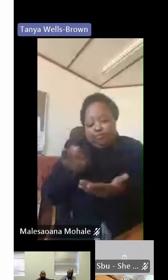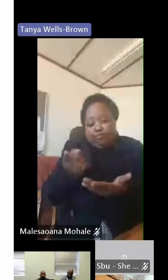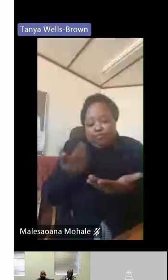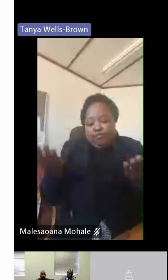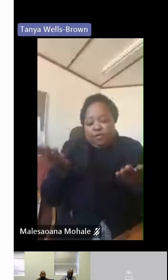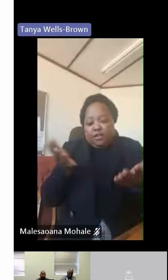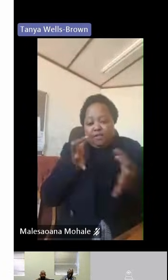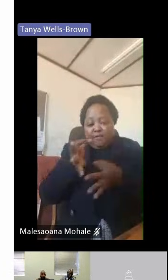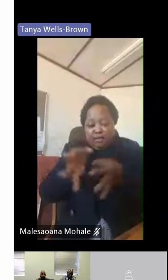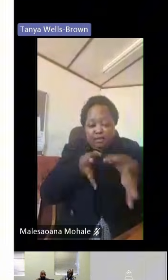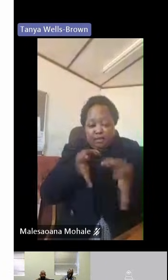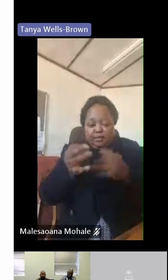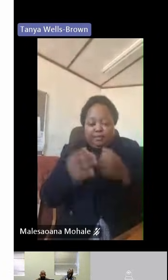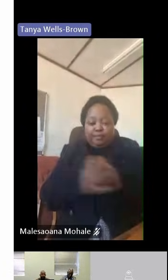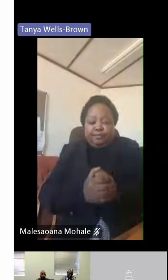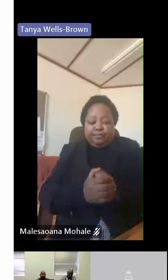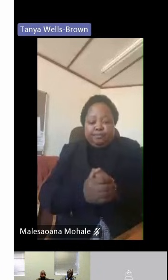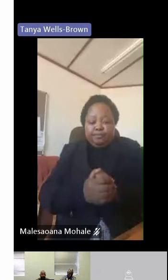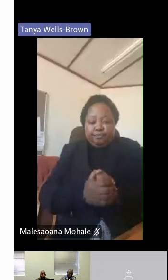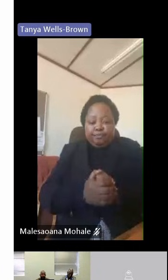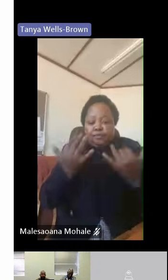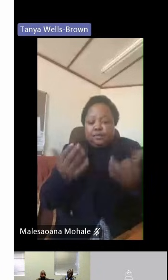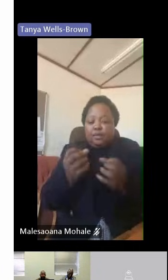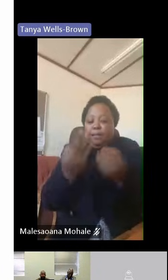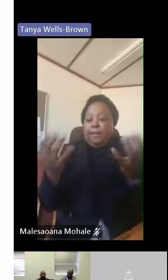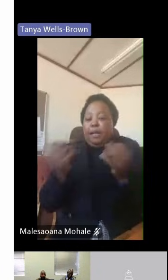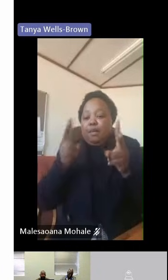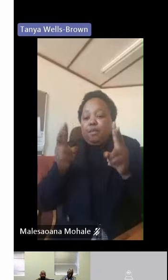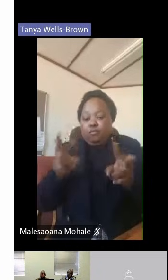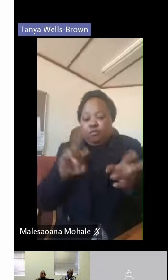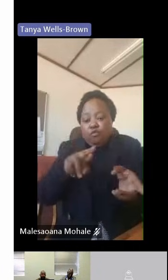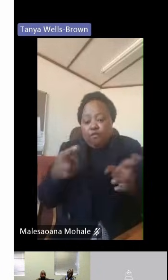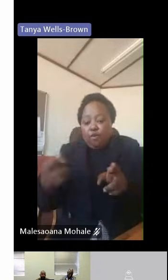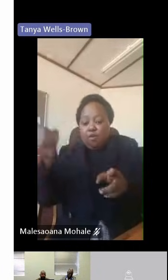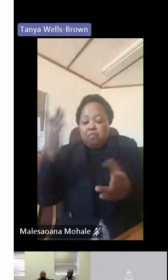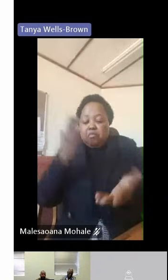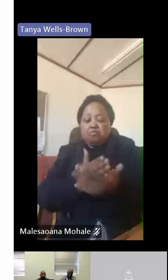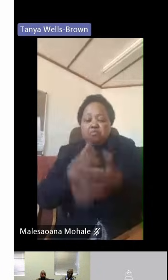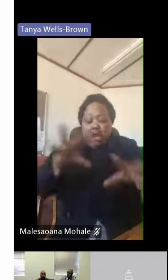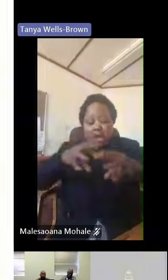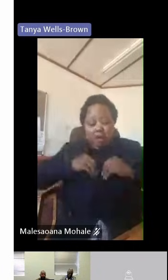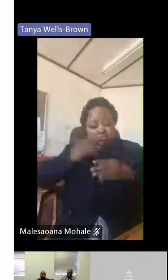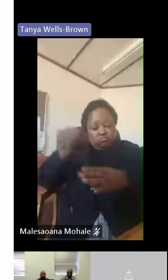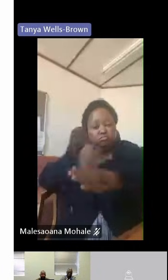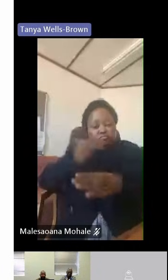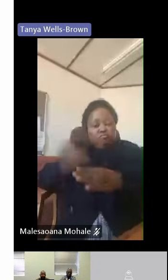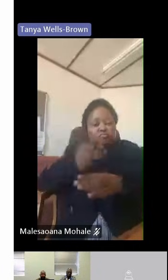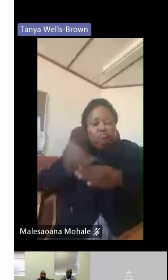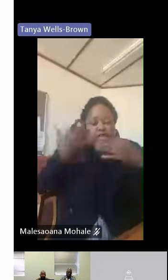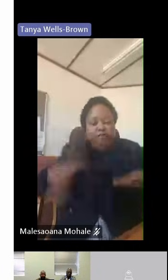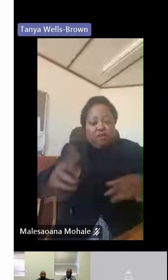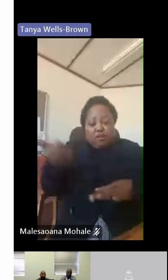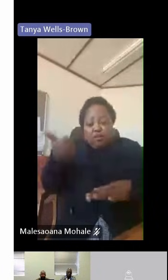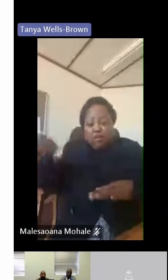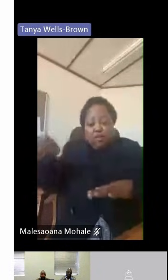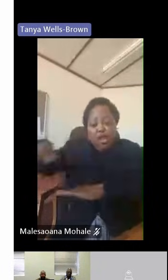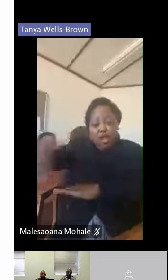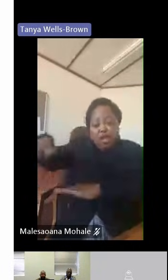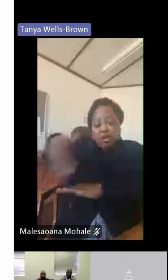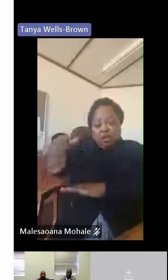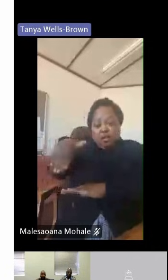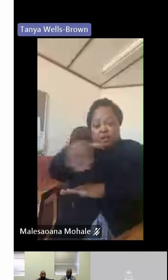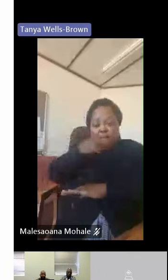a lot of people referred to, that they received training on site, had been